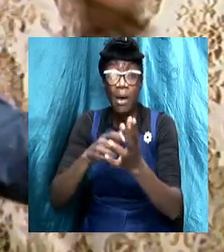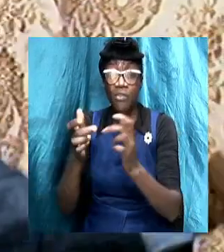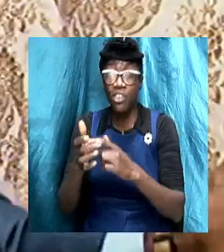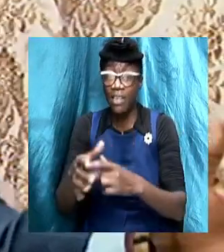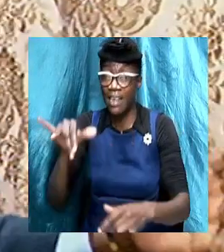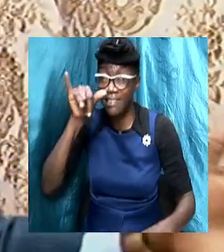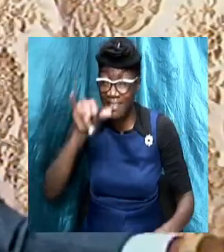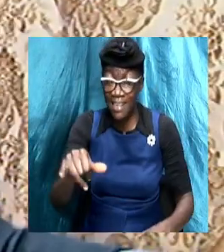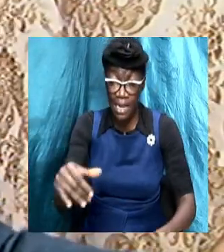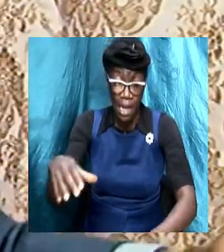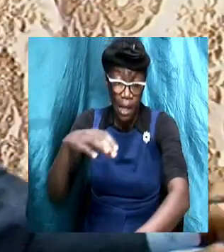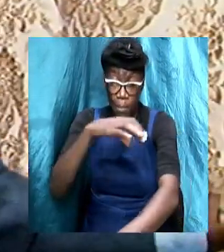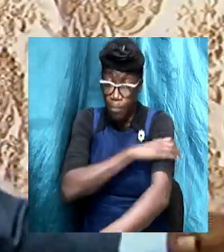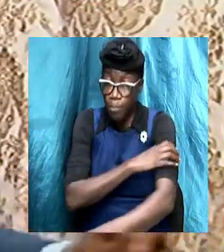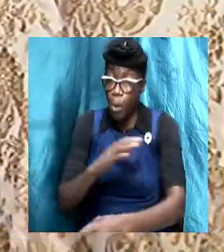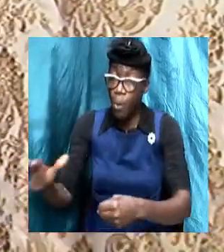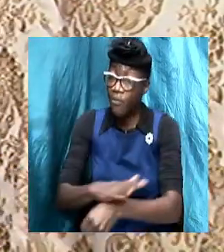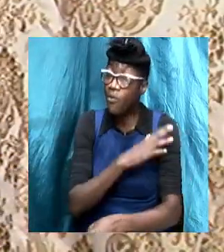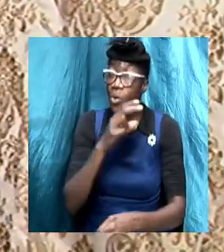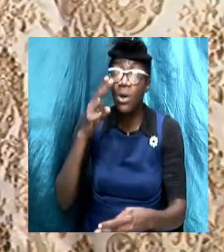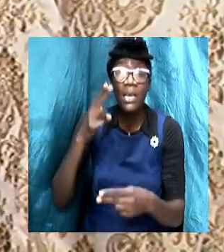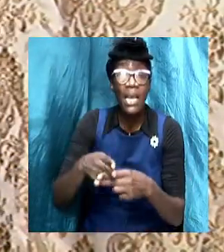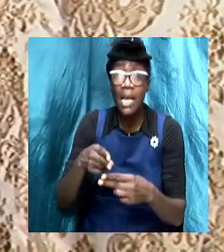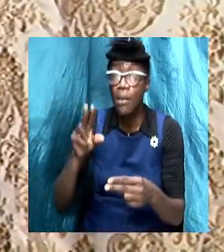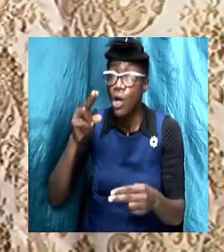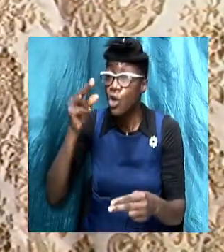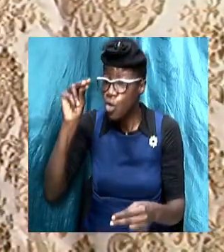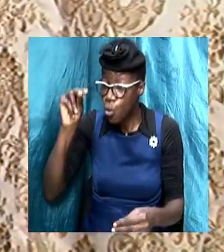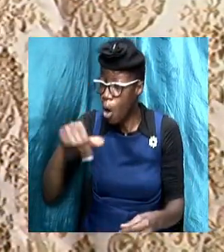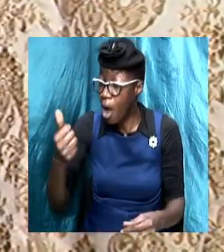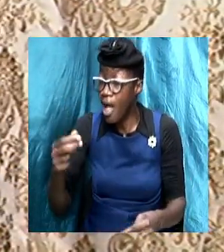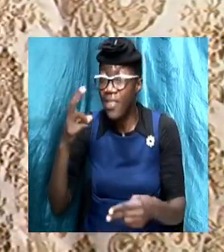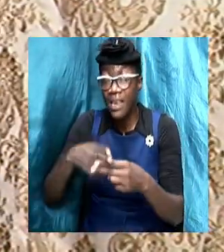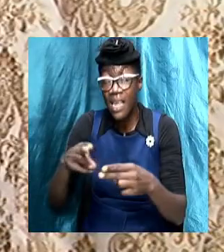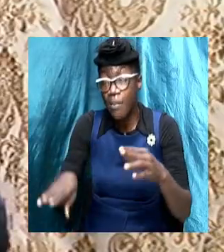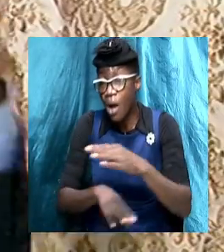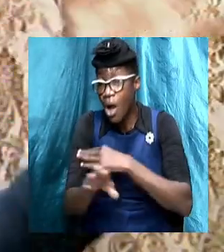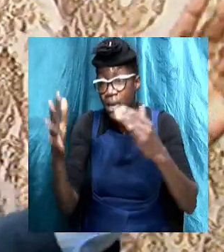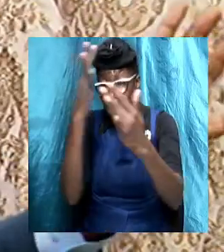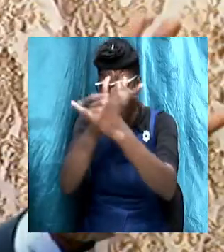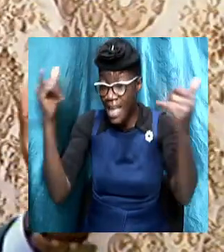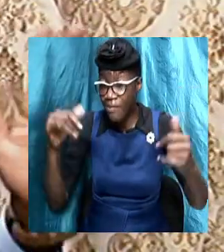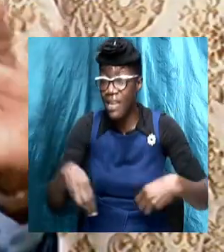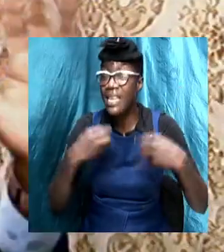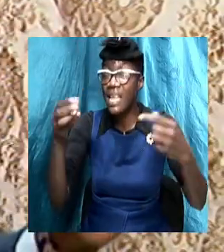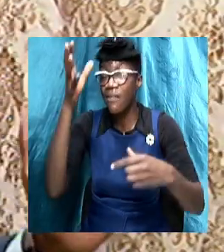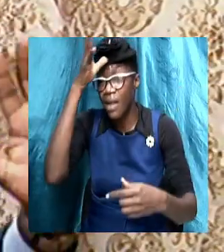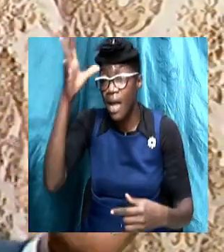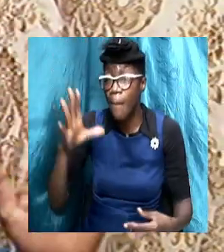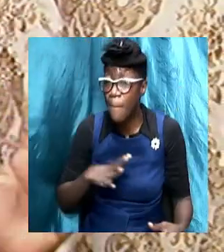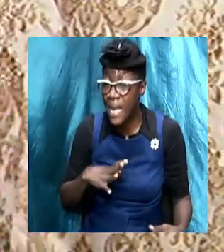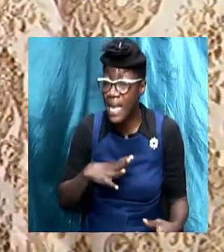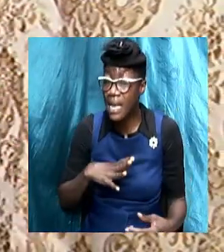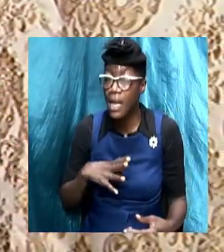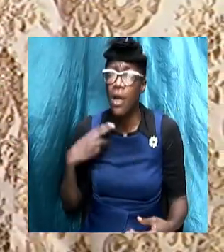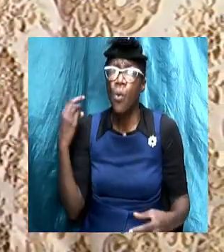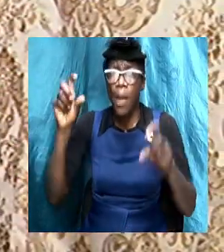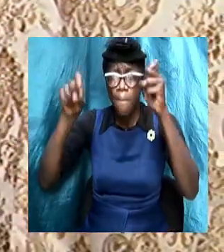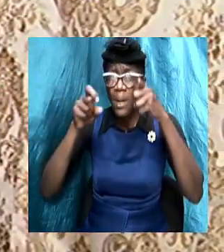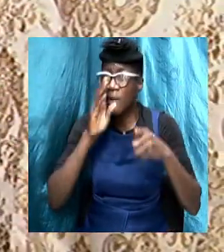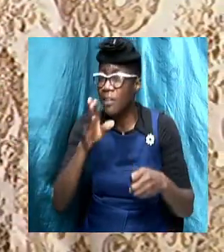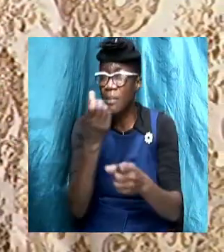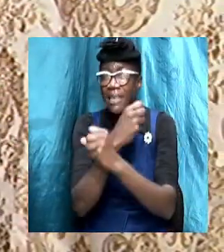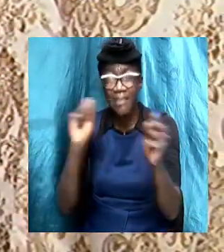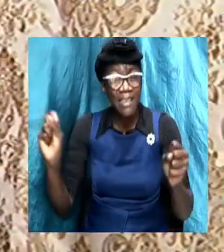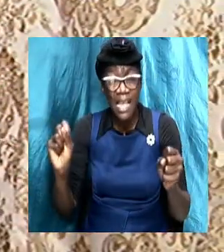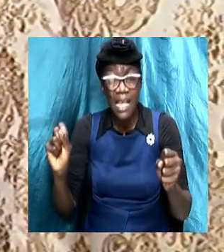there's no other name under heaven given among men whereby we must be saved. No matter what doctrine or new age thing that we come in with, it